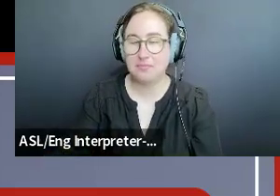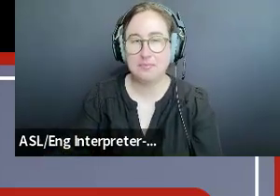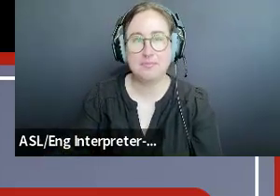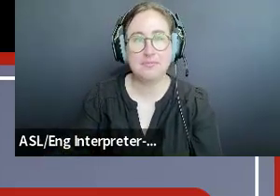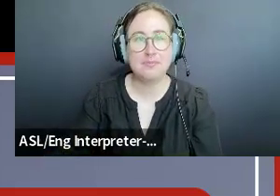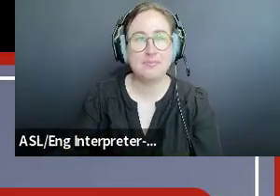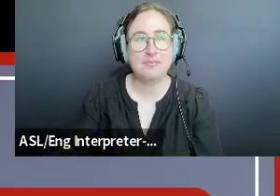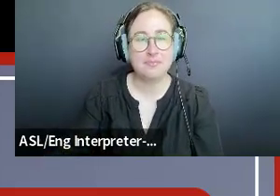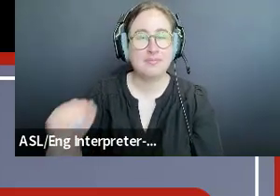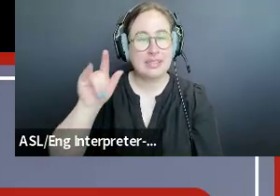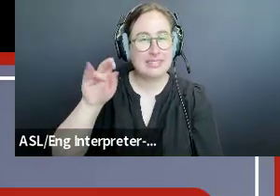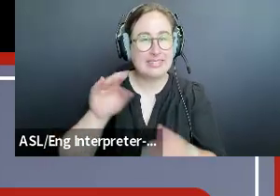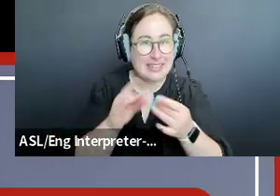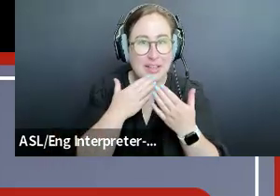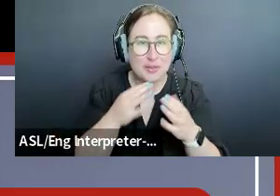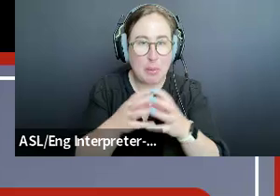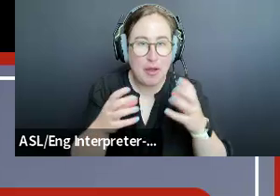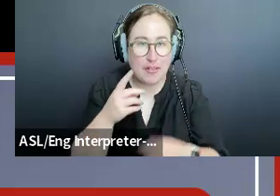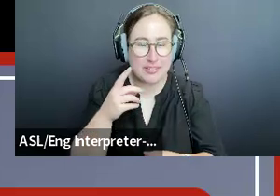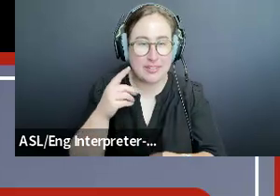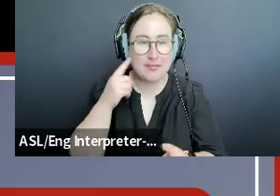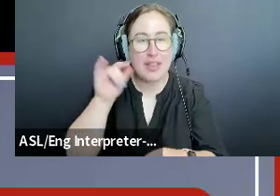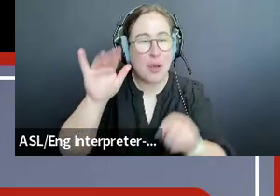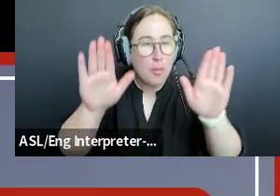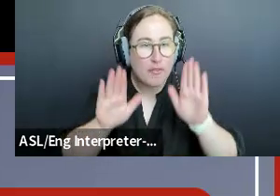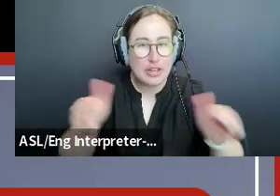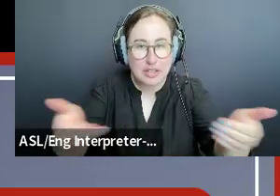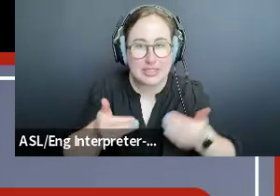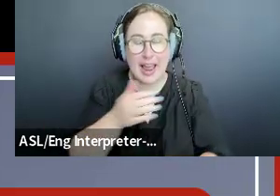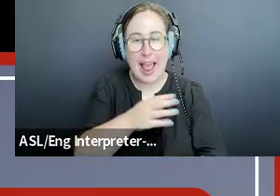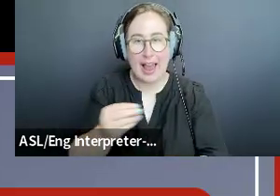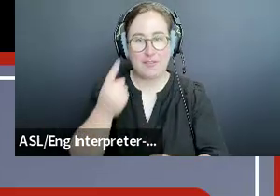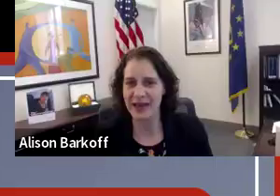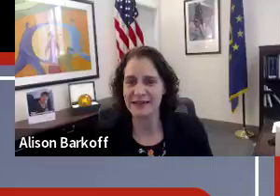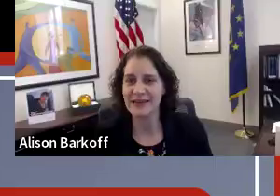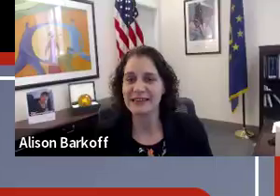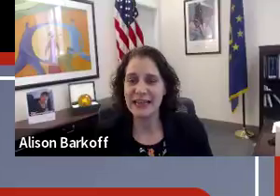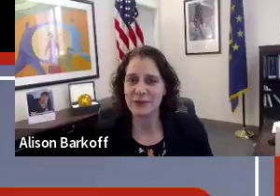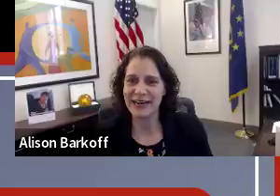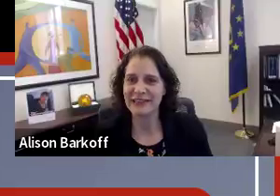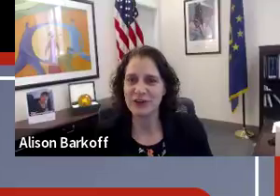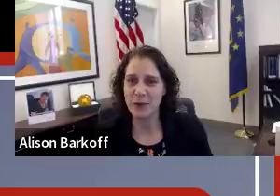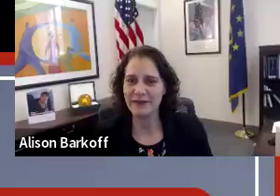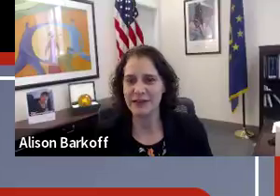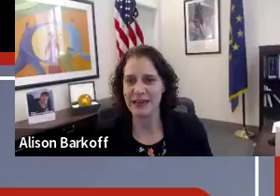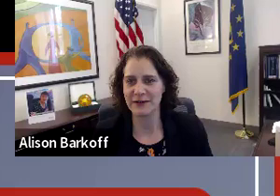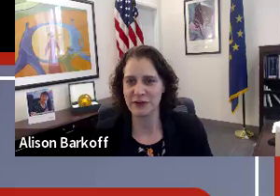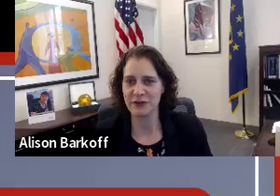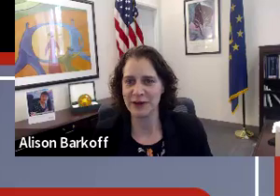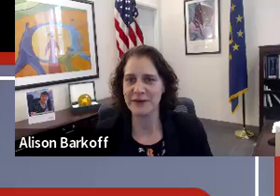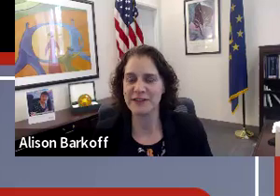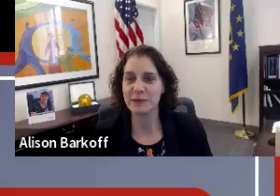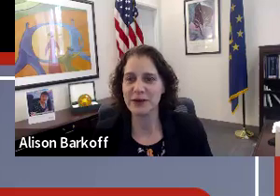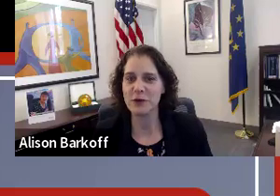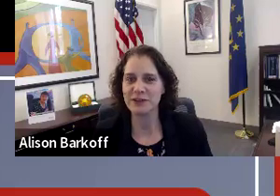Thank you so much, Megan, for that introduction and for the honor of joining you at this event celebrating the 25th